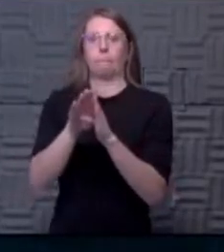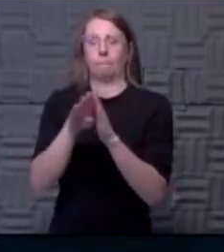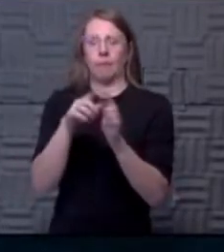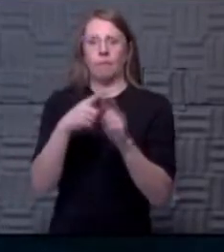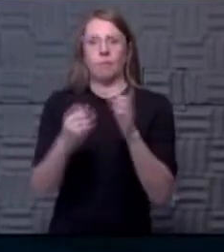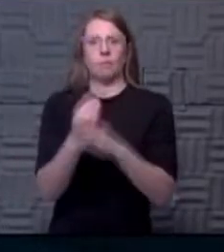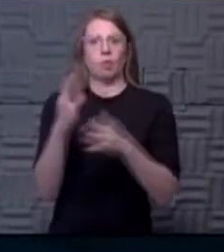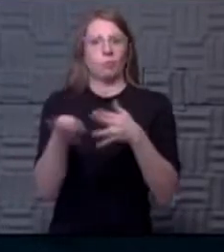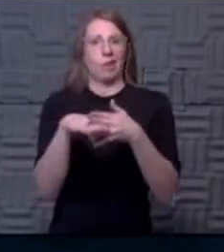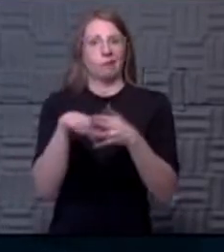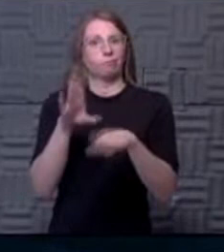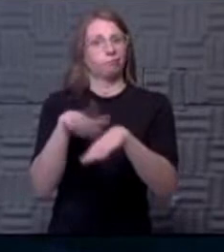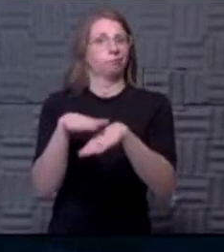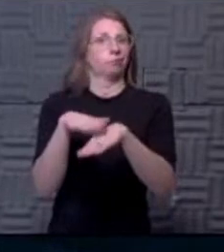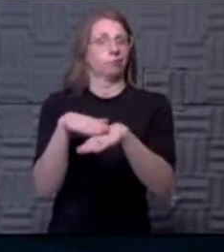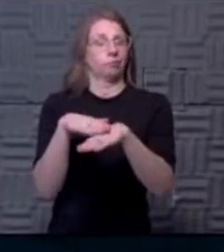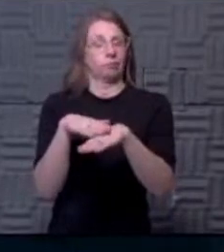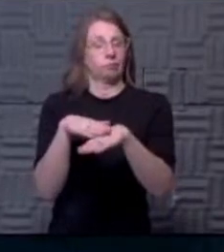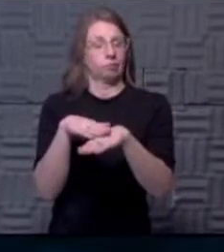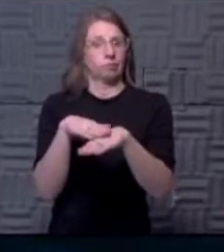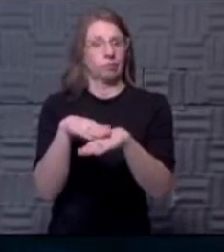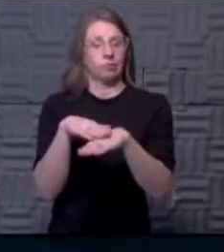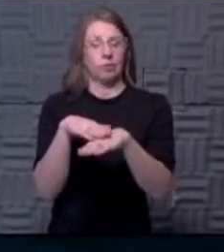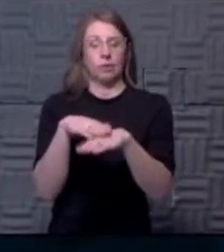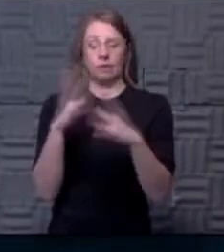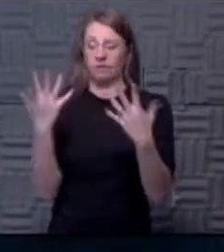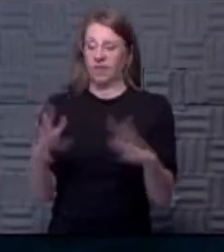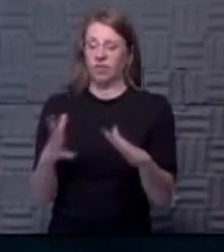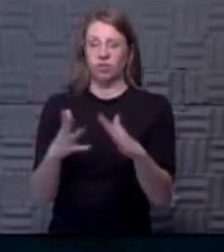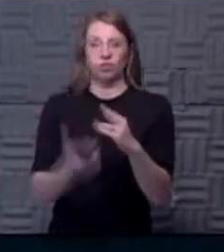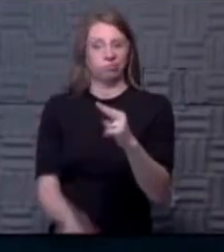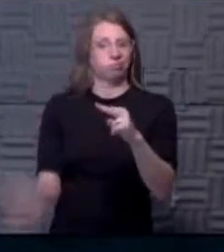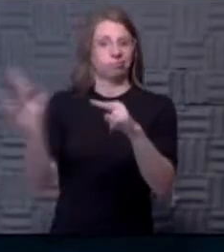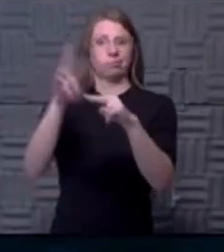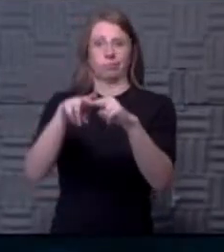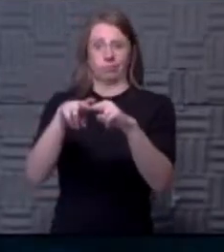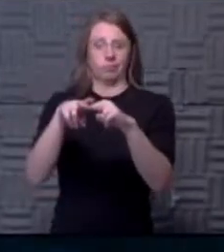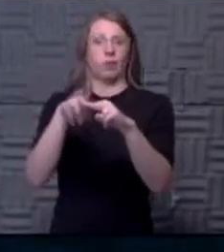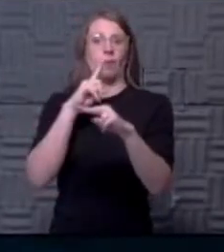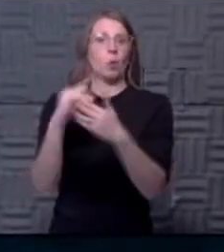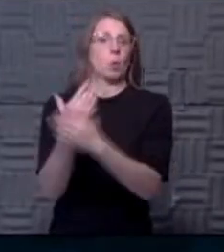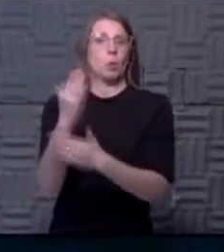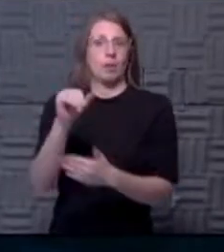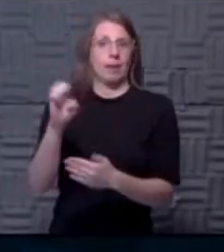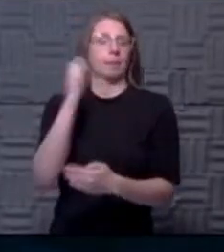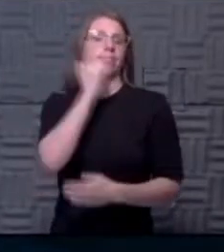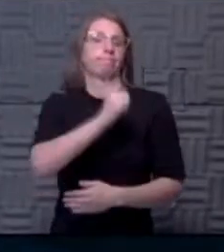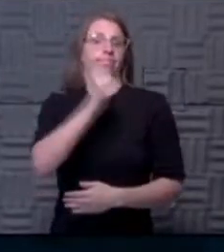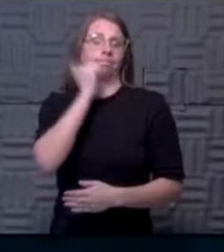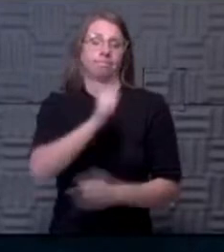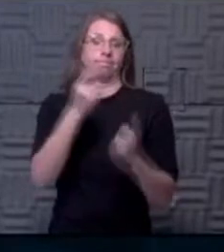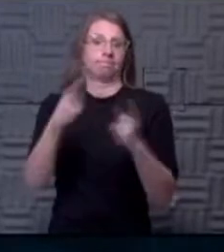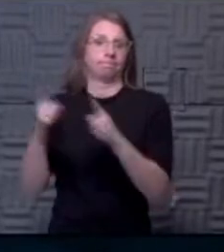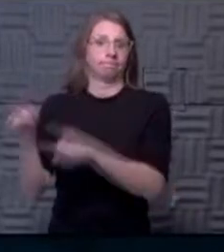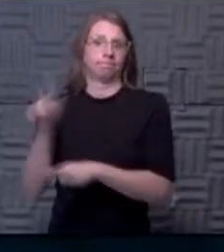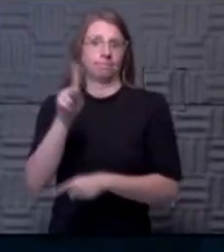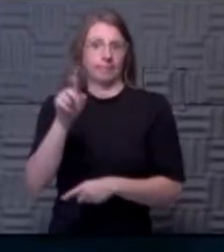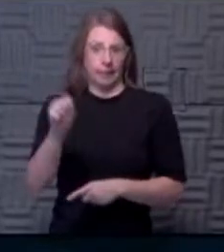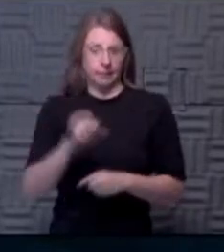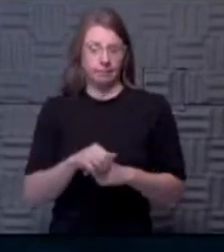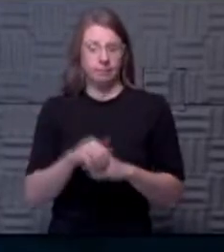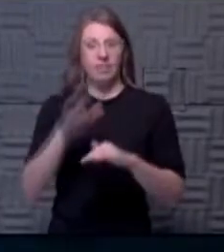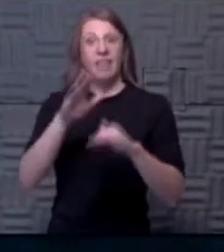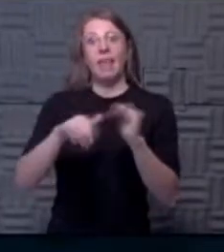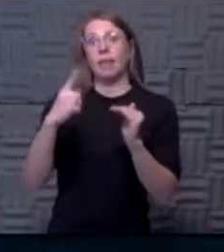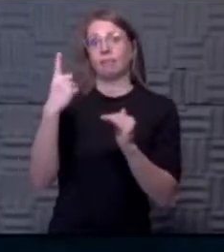reminder to all of us, we are already significantly higher in the number of new cases per day here in Kansas than we